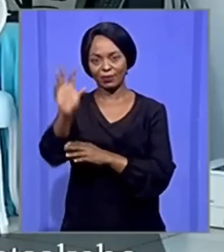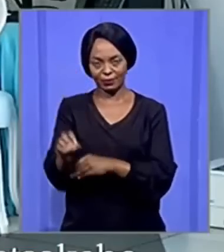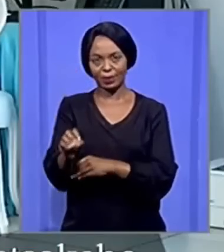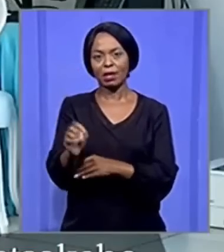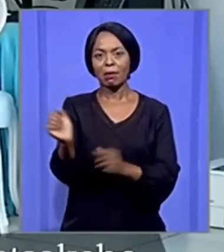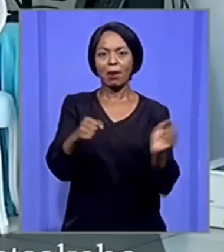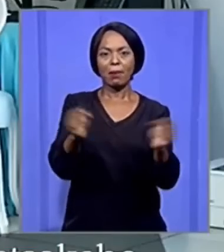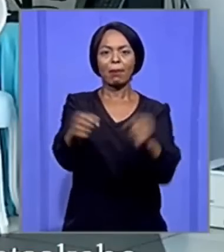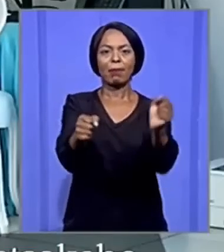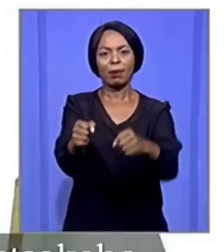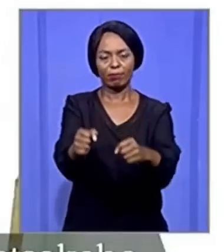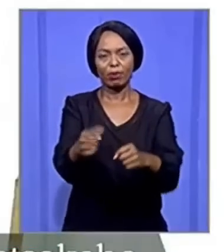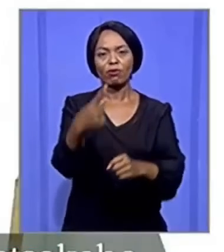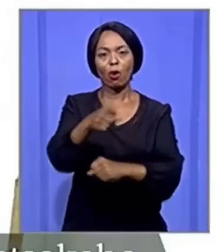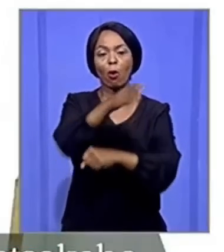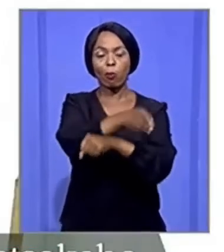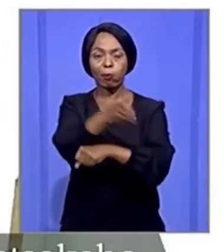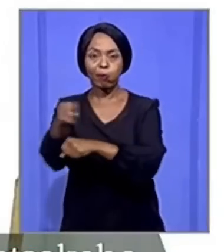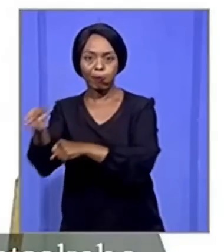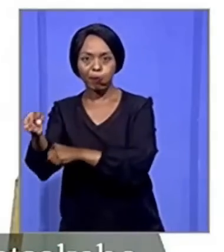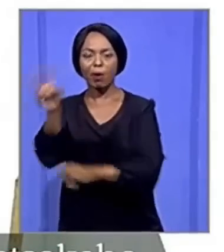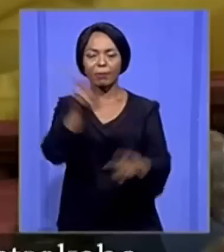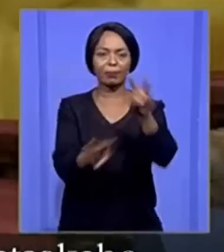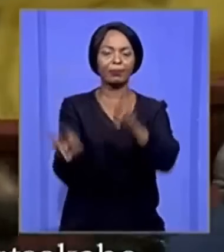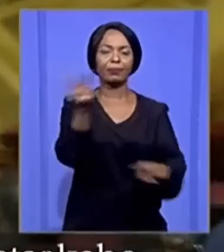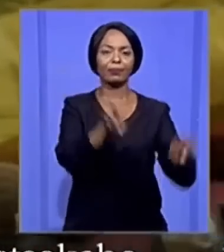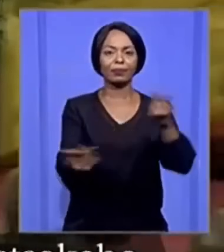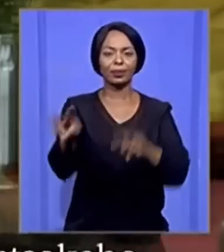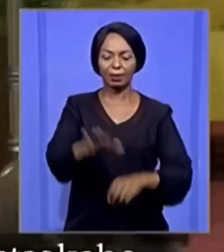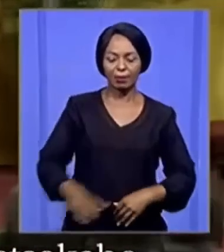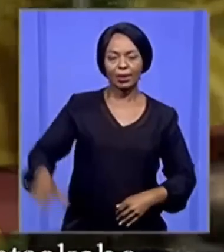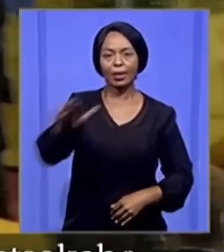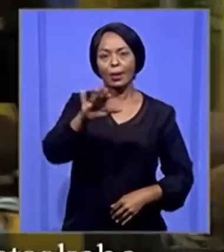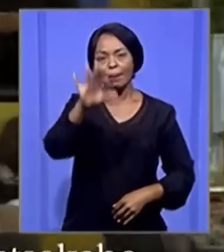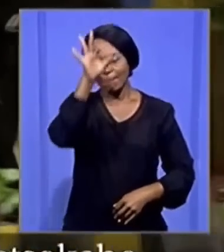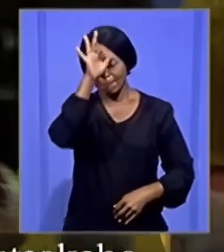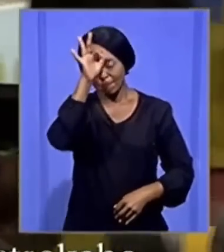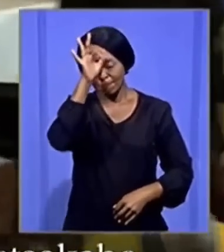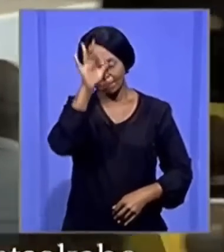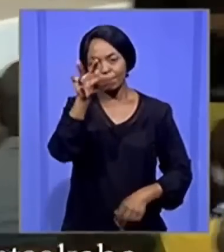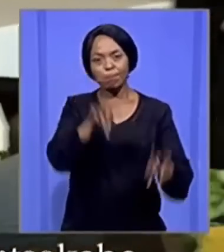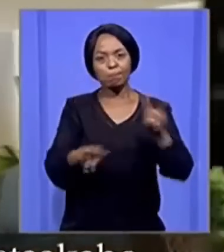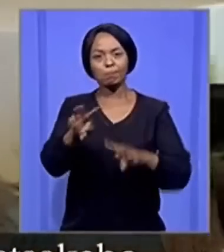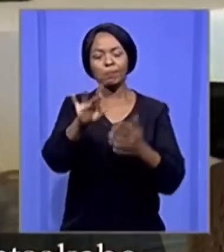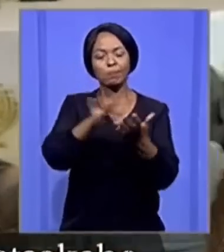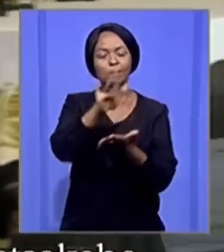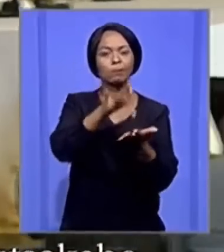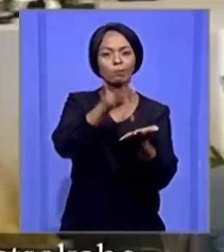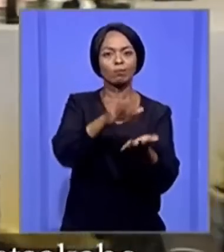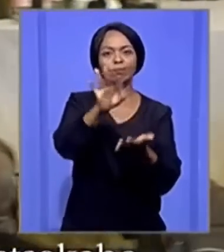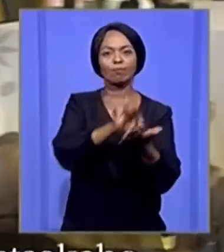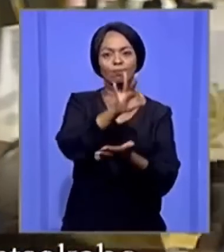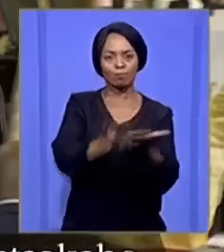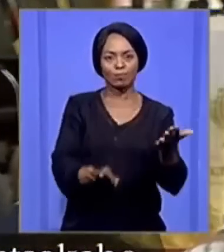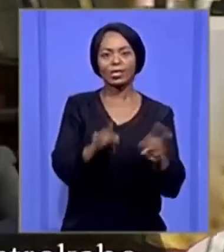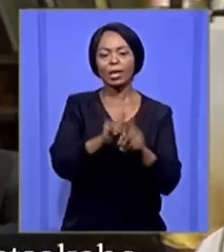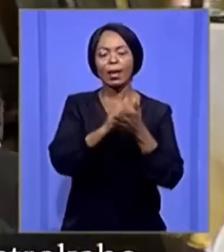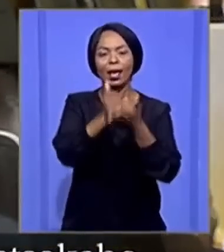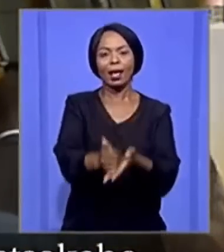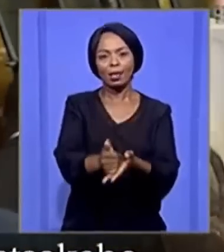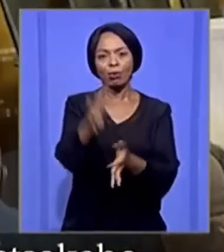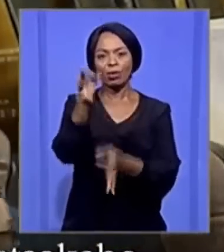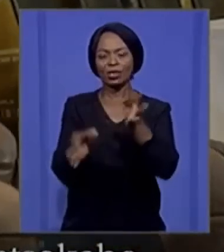go ema nokeng ditlhopho le diranta di le dimilione di le 200 go thusa makoko a sepolotiki ka matlole pele